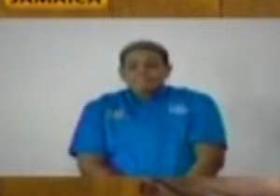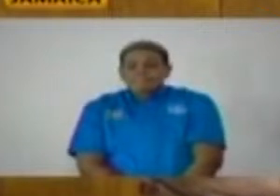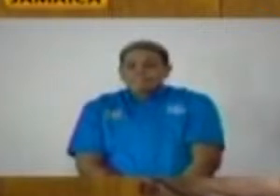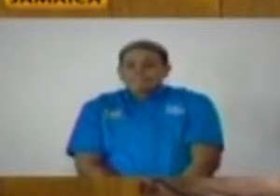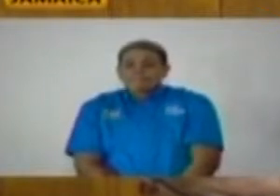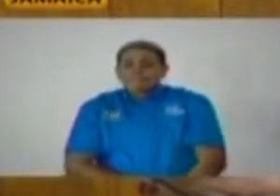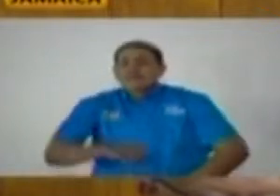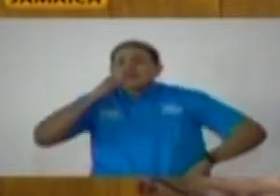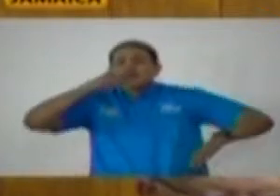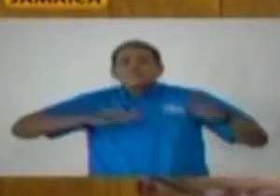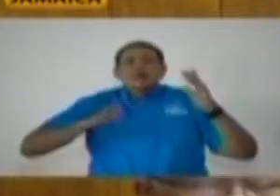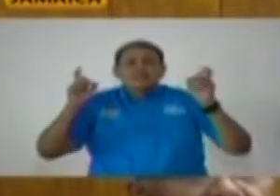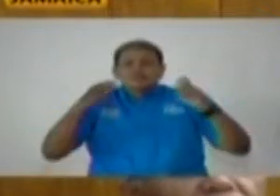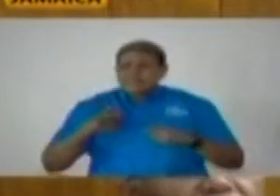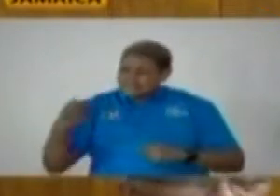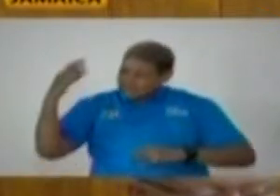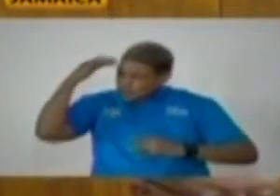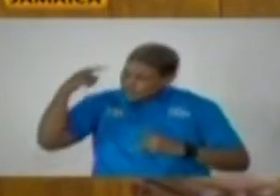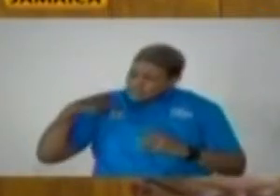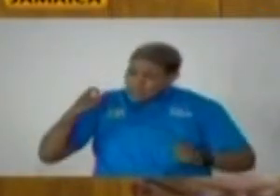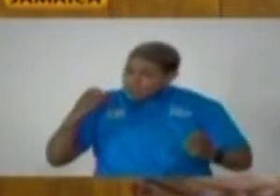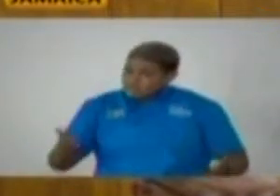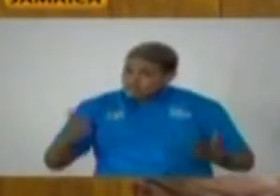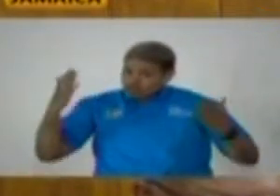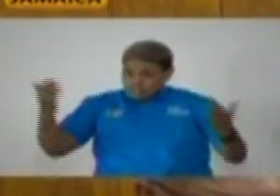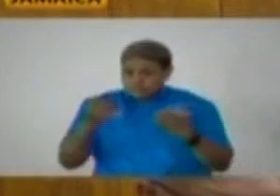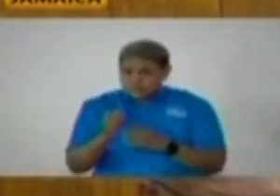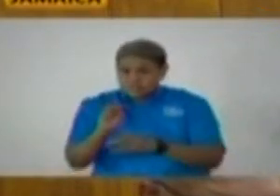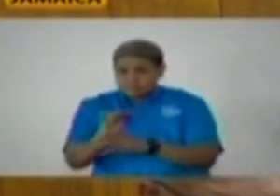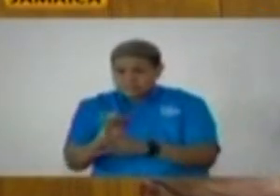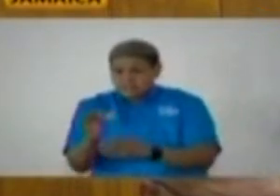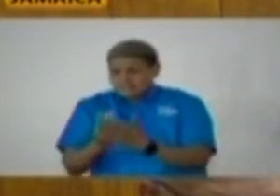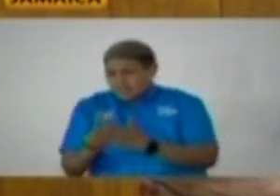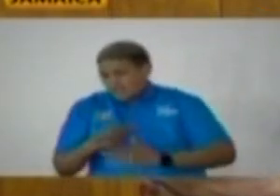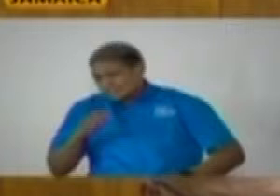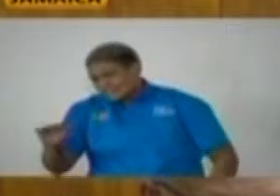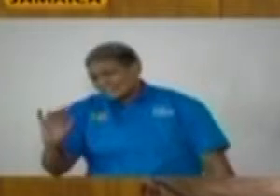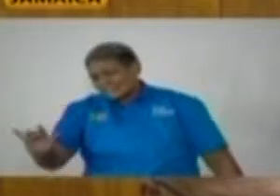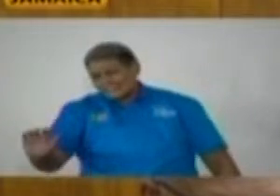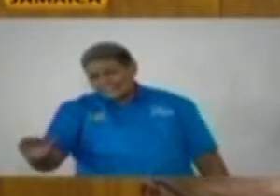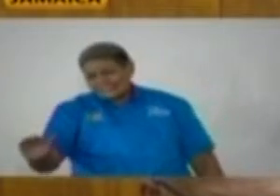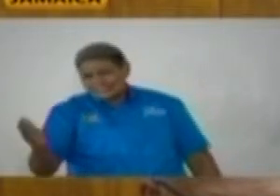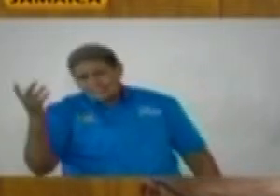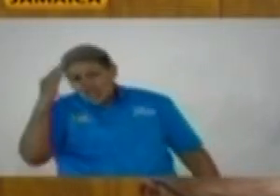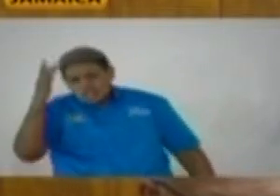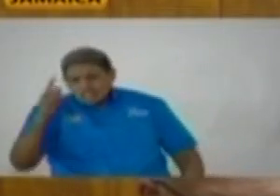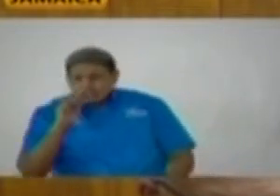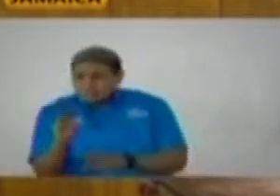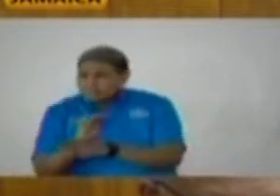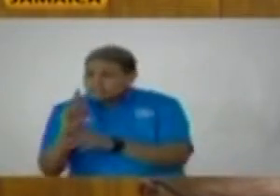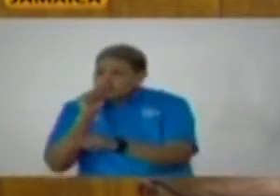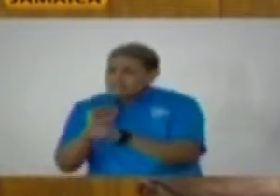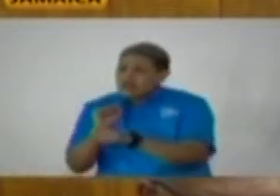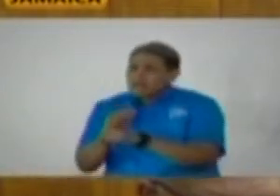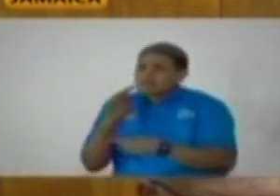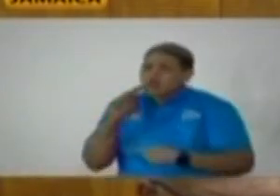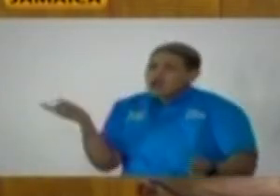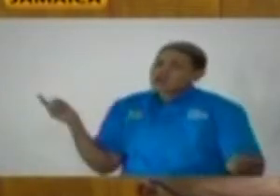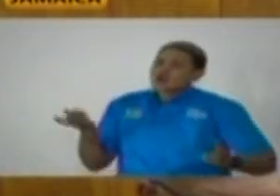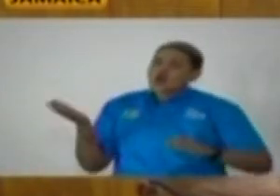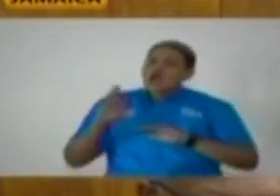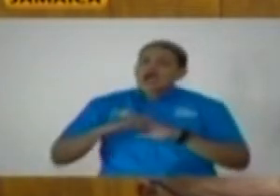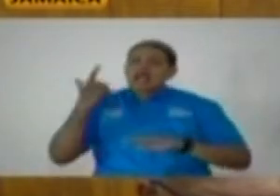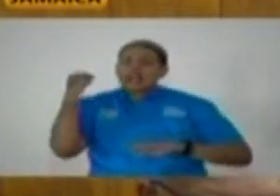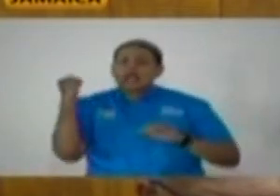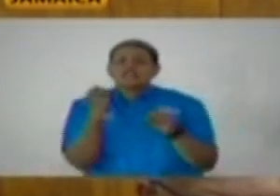But, Madam Speaker, I have a concern and I have to raise this with the Minister of Finance. The Minister of Labour announced an increase last year